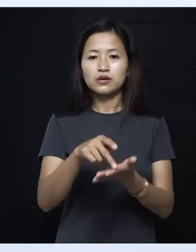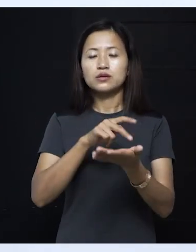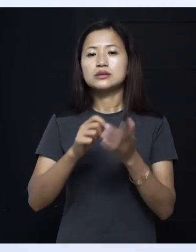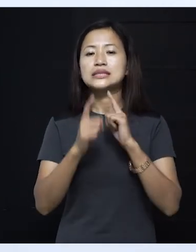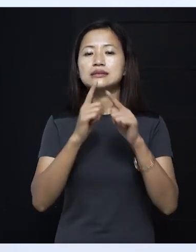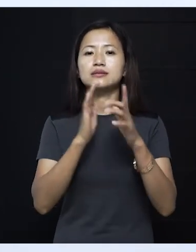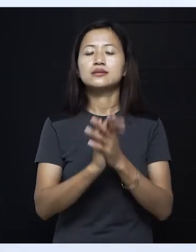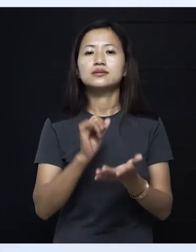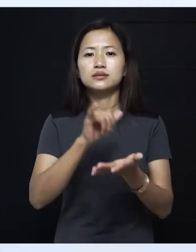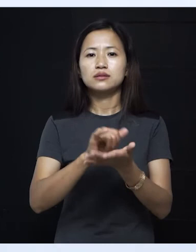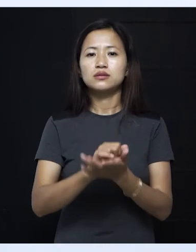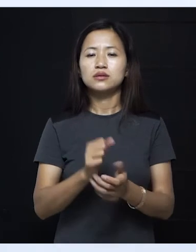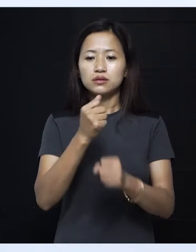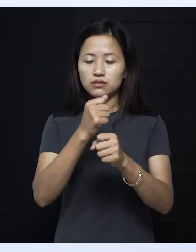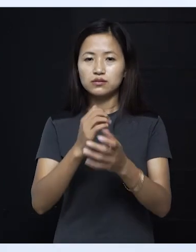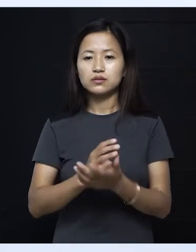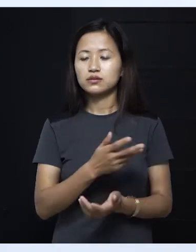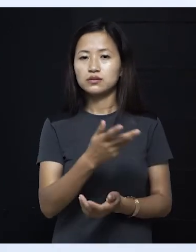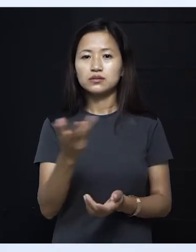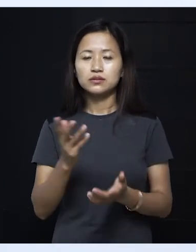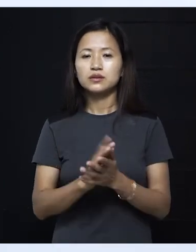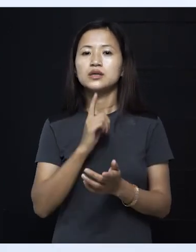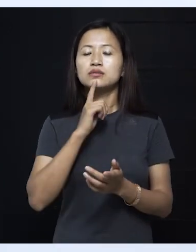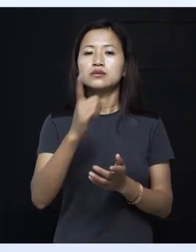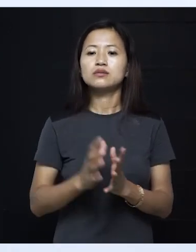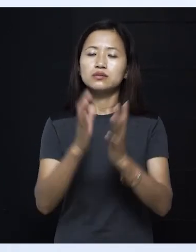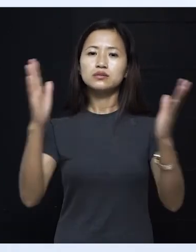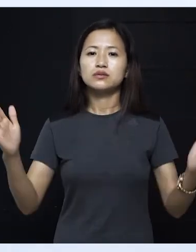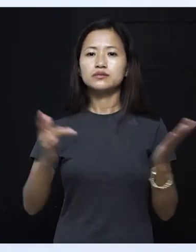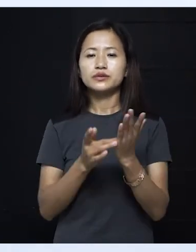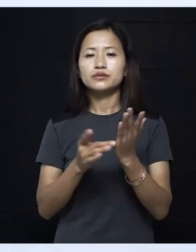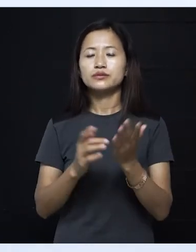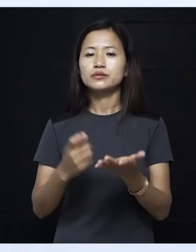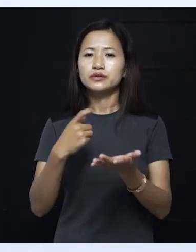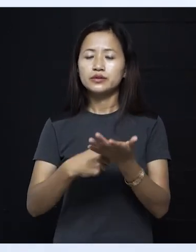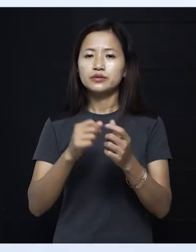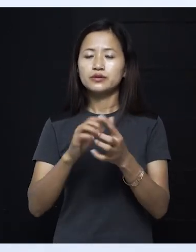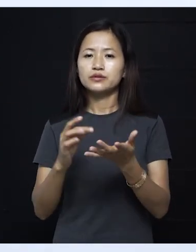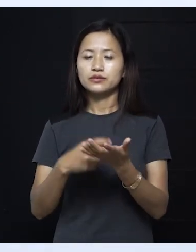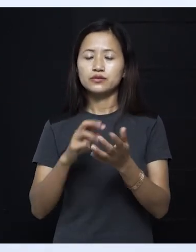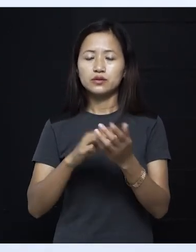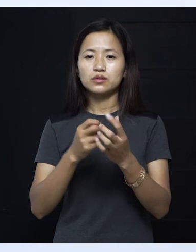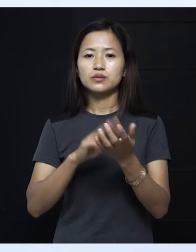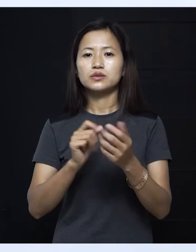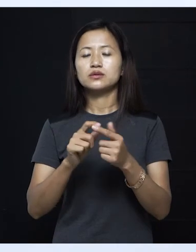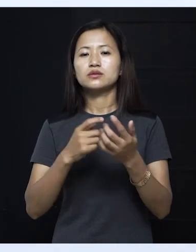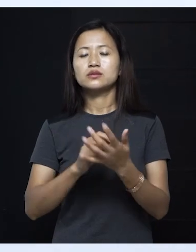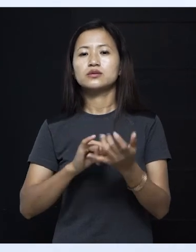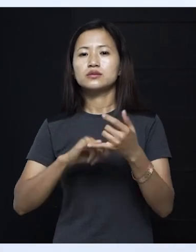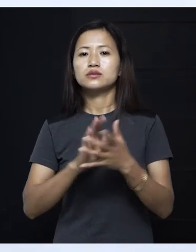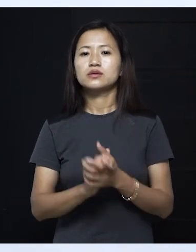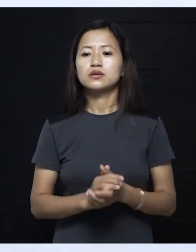also discussed that the government, they also introduced lots of technical reforms, isn't it? That is, they decided to